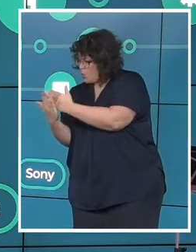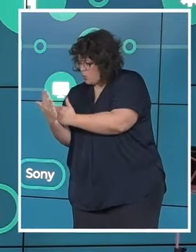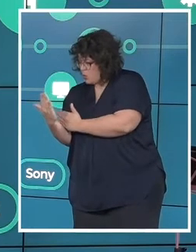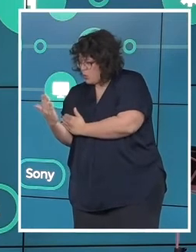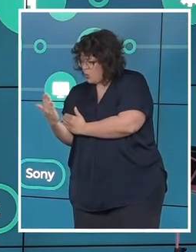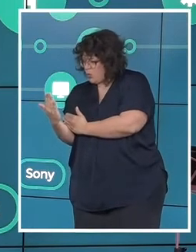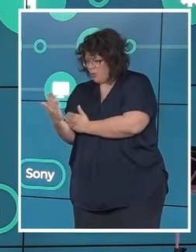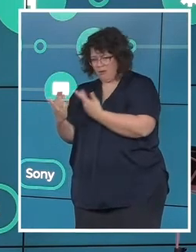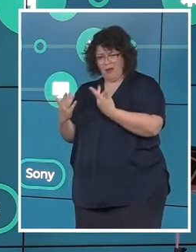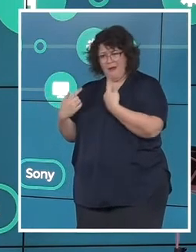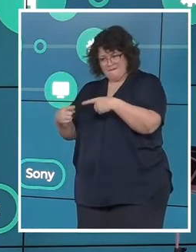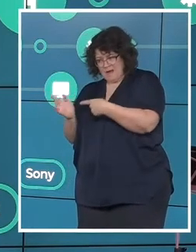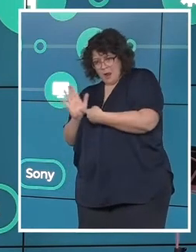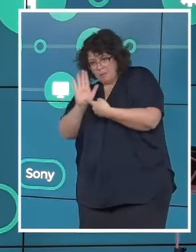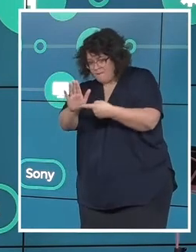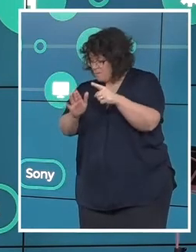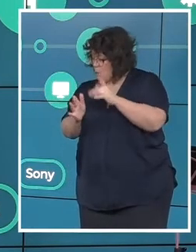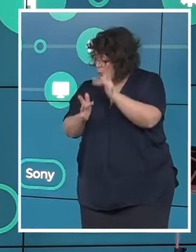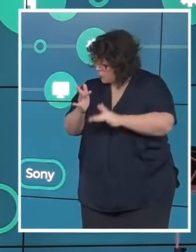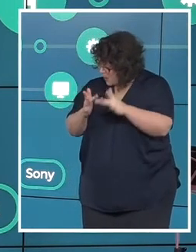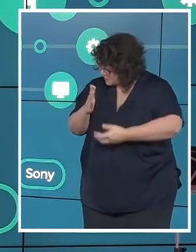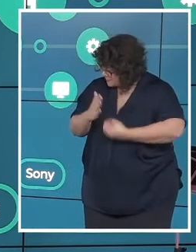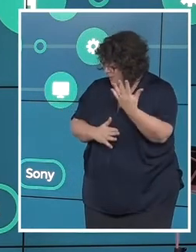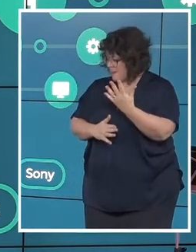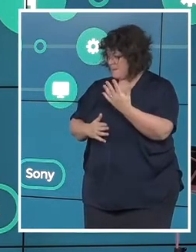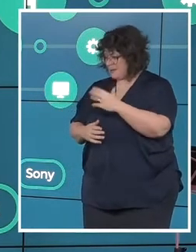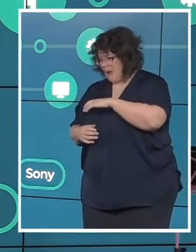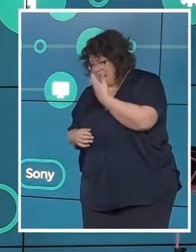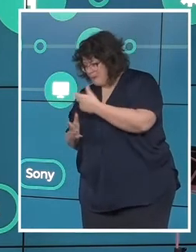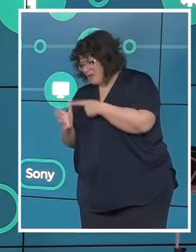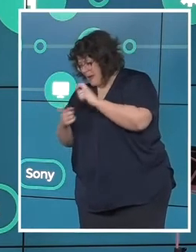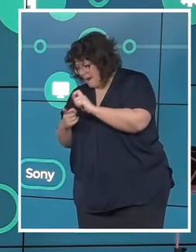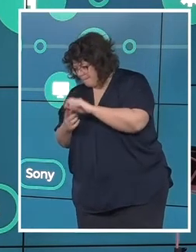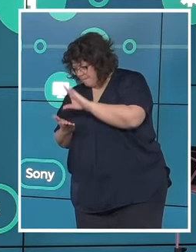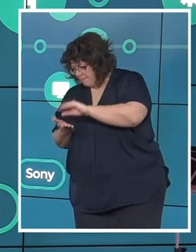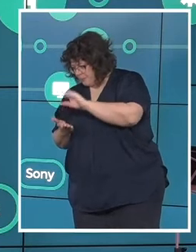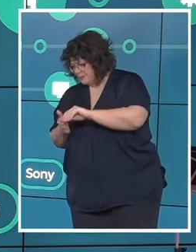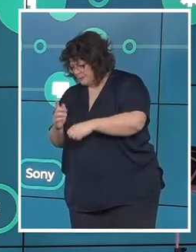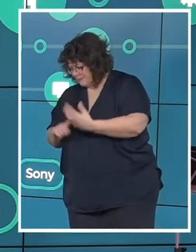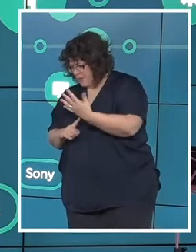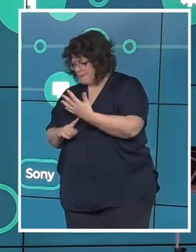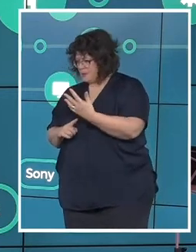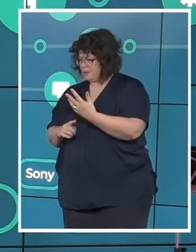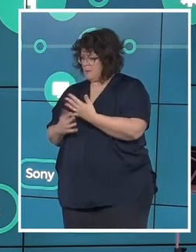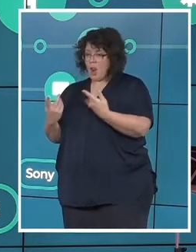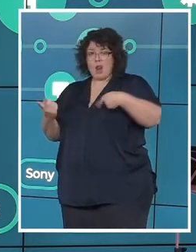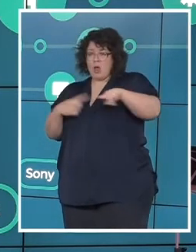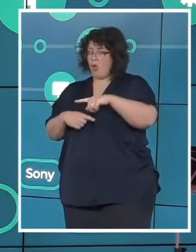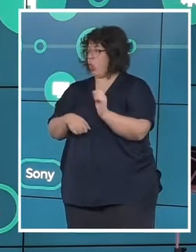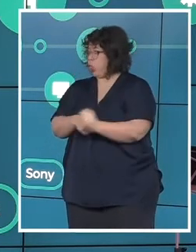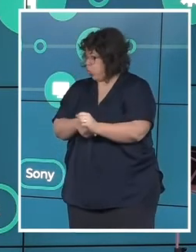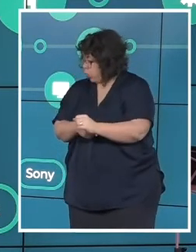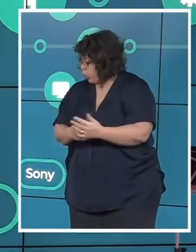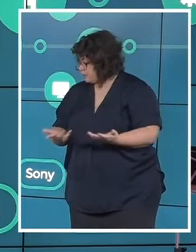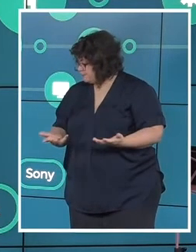them. So if I try to use a new app or service and there's a barrier, that limits my access to information. There